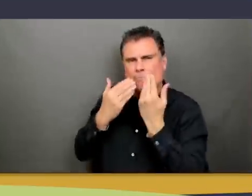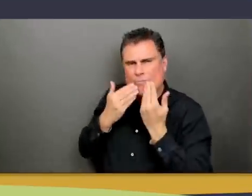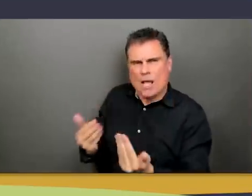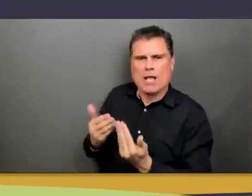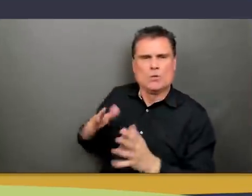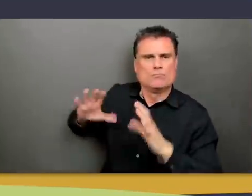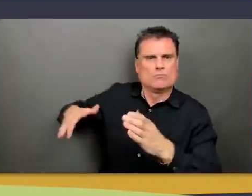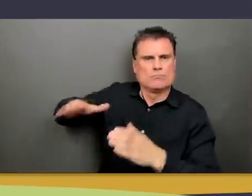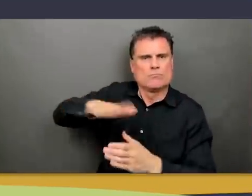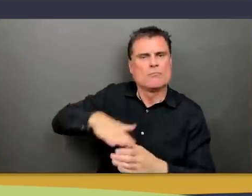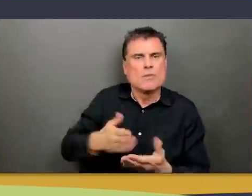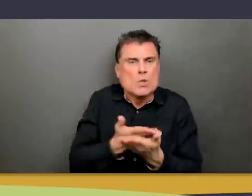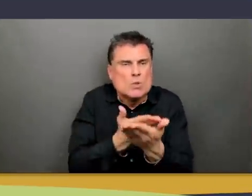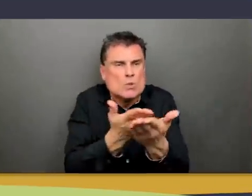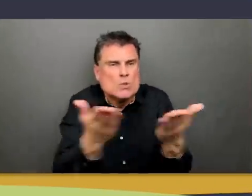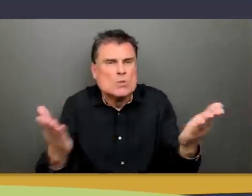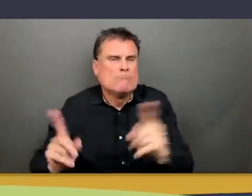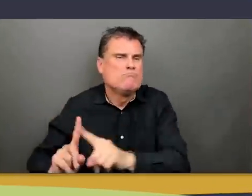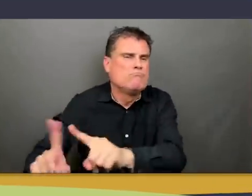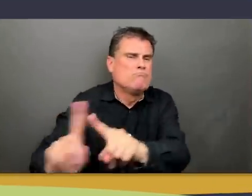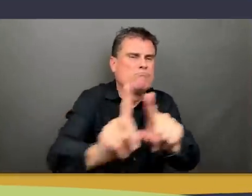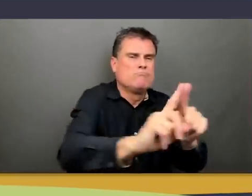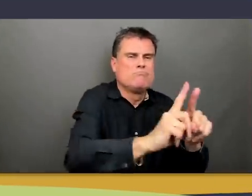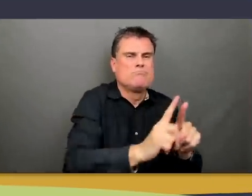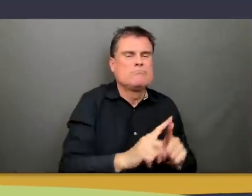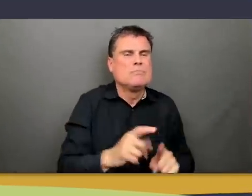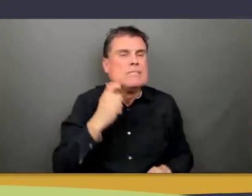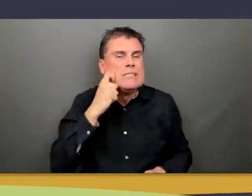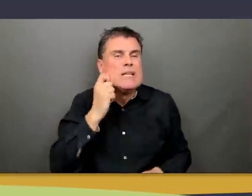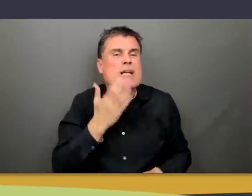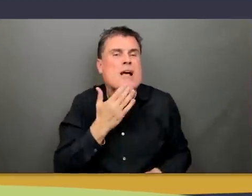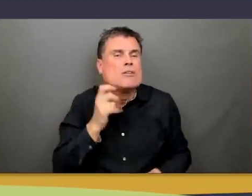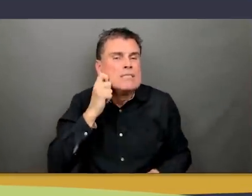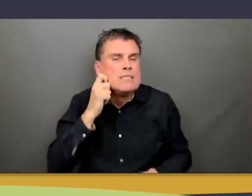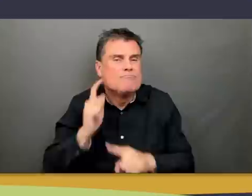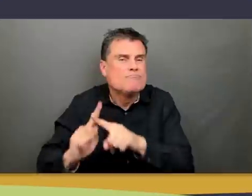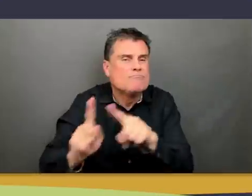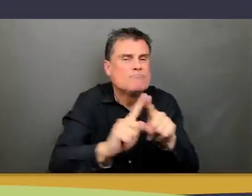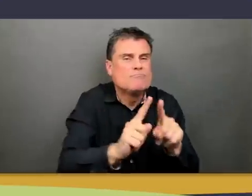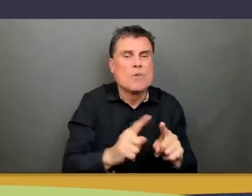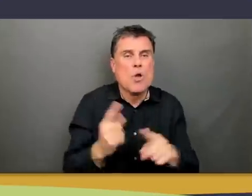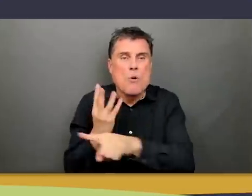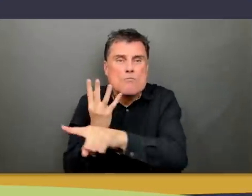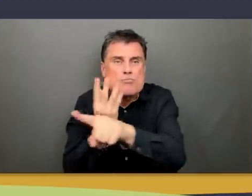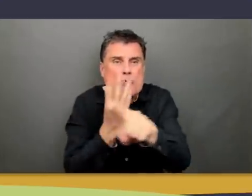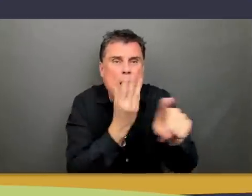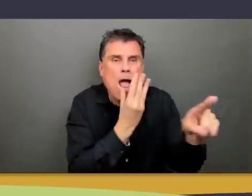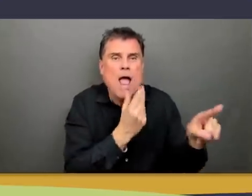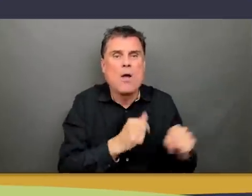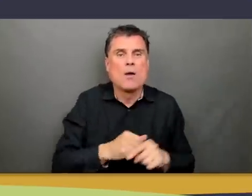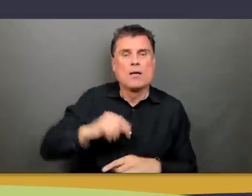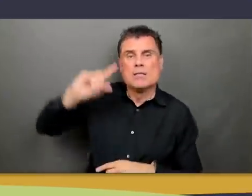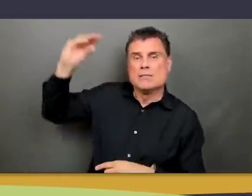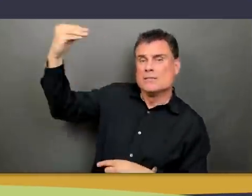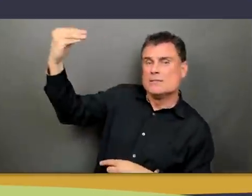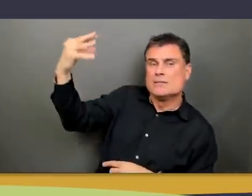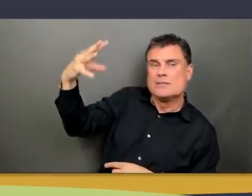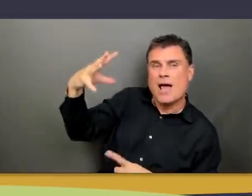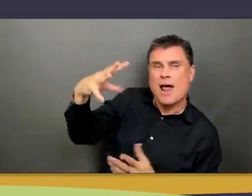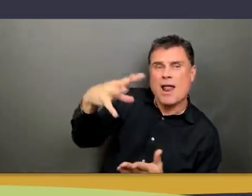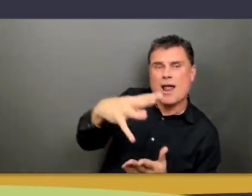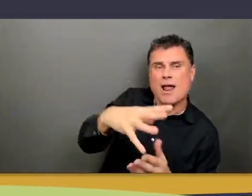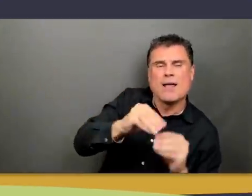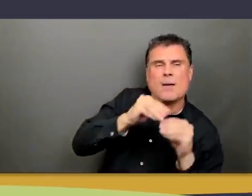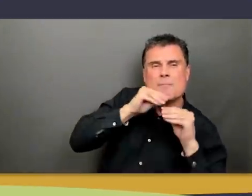shades, kissed by the sun, you are blessed and highly favored. You who face